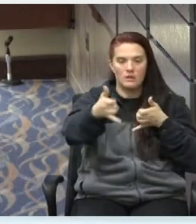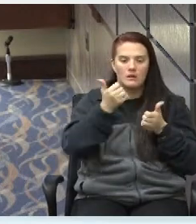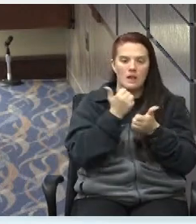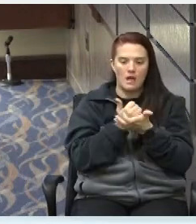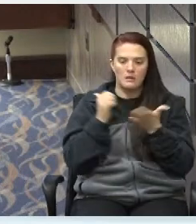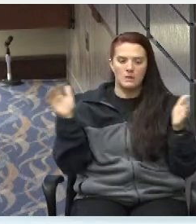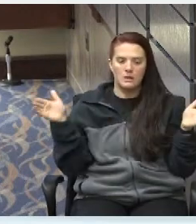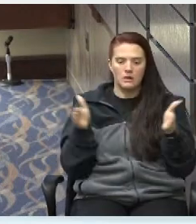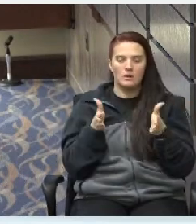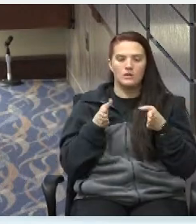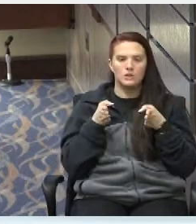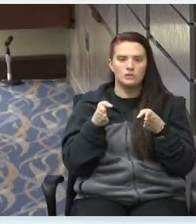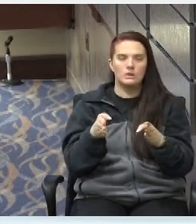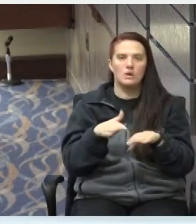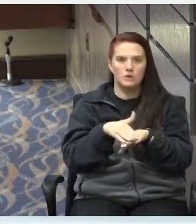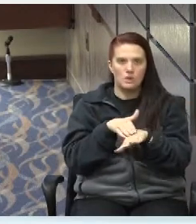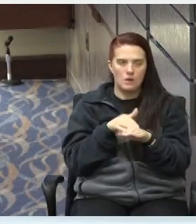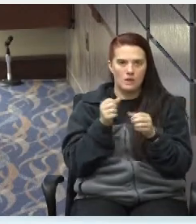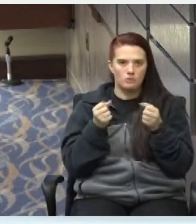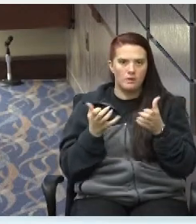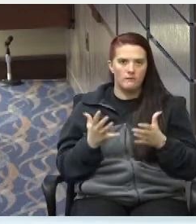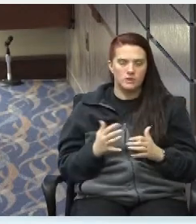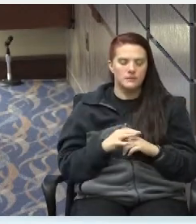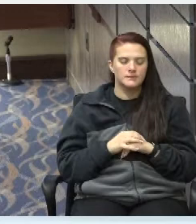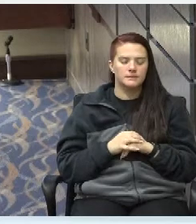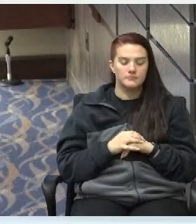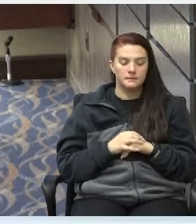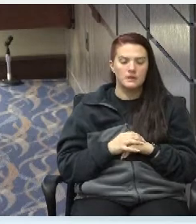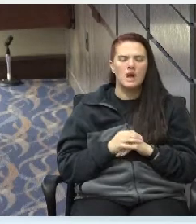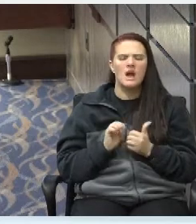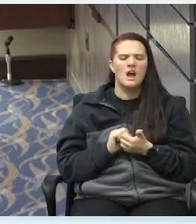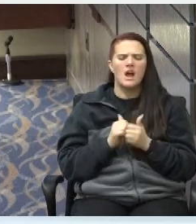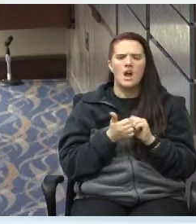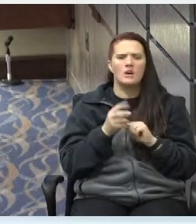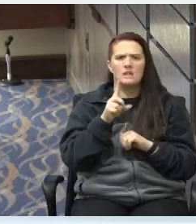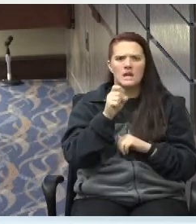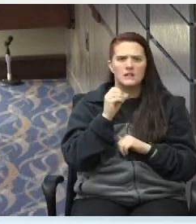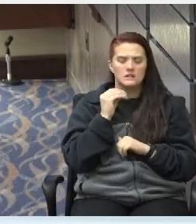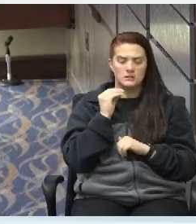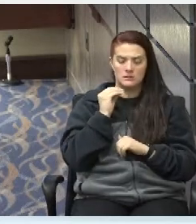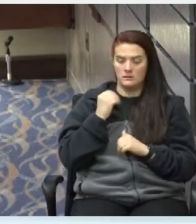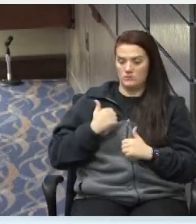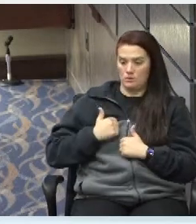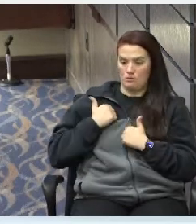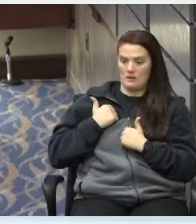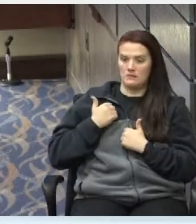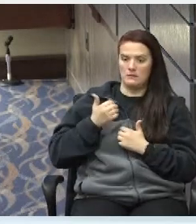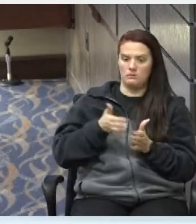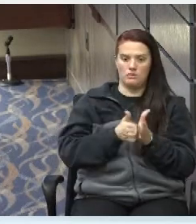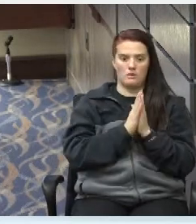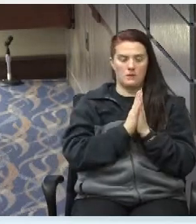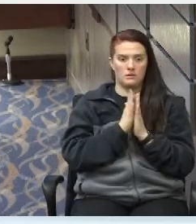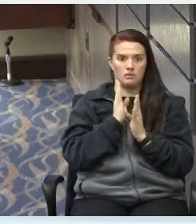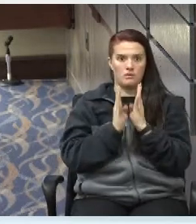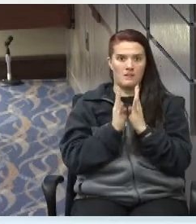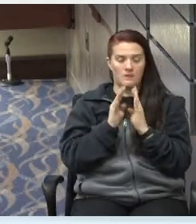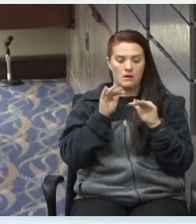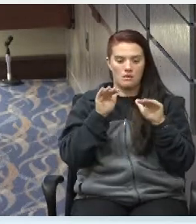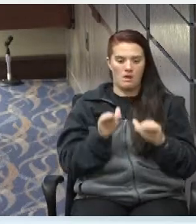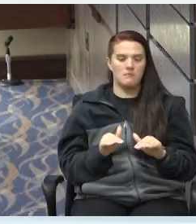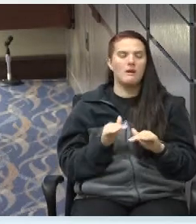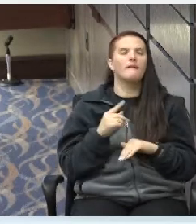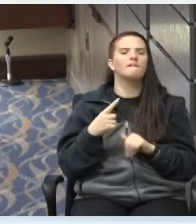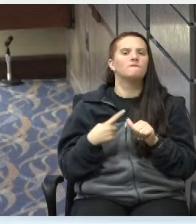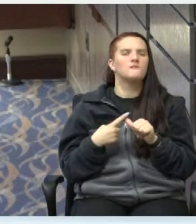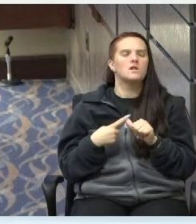street and slow down drivers. So how does a resident request traffic calming? First of